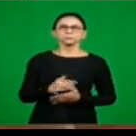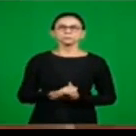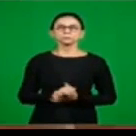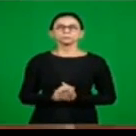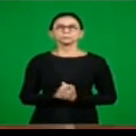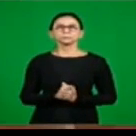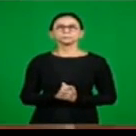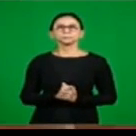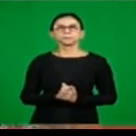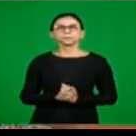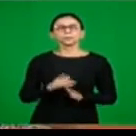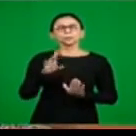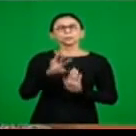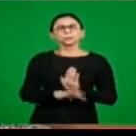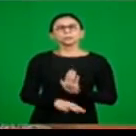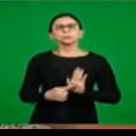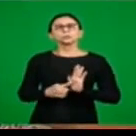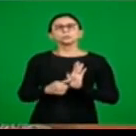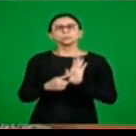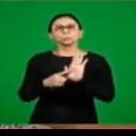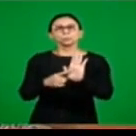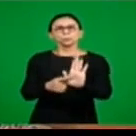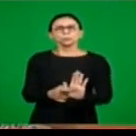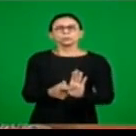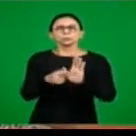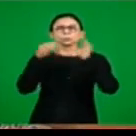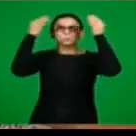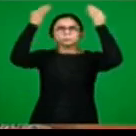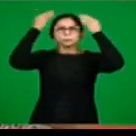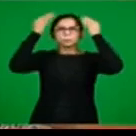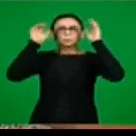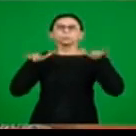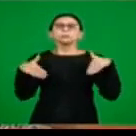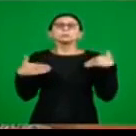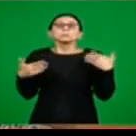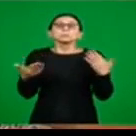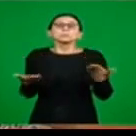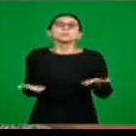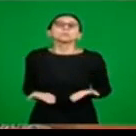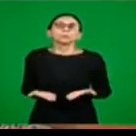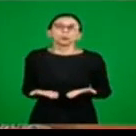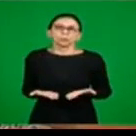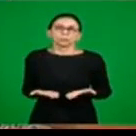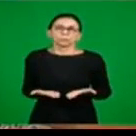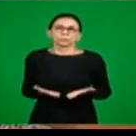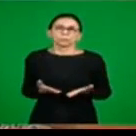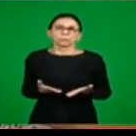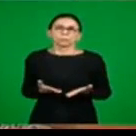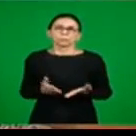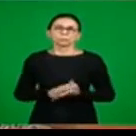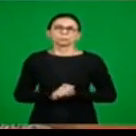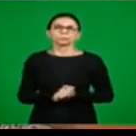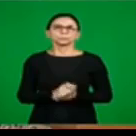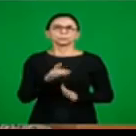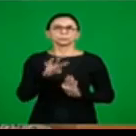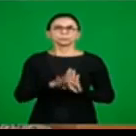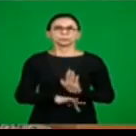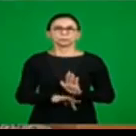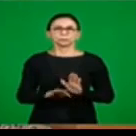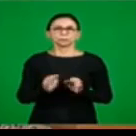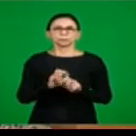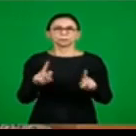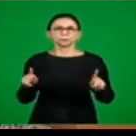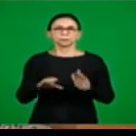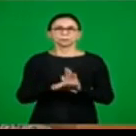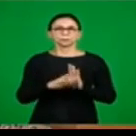going over what is the crown that the text of Revelation says. So now, over which